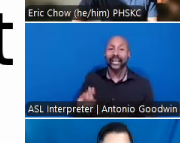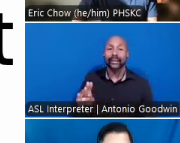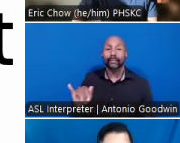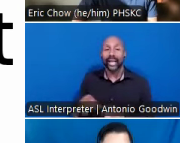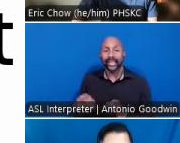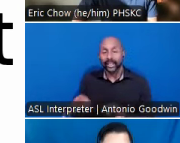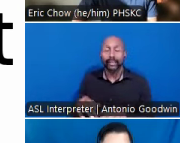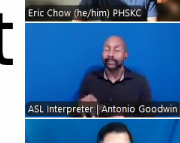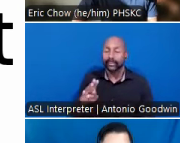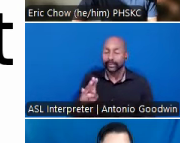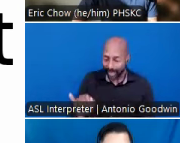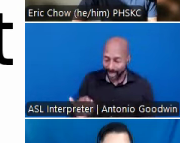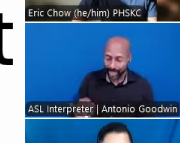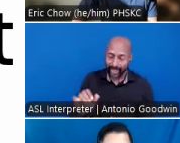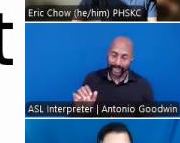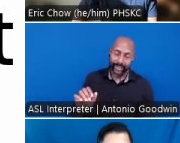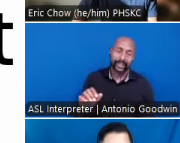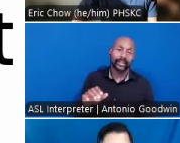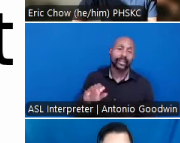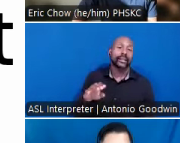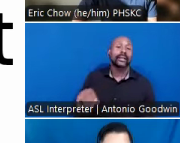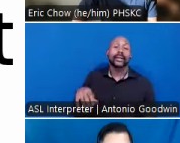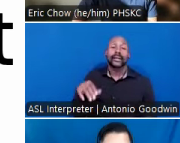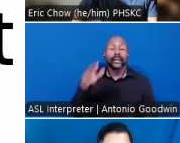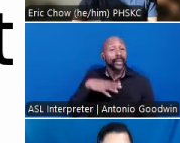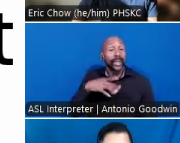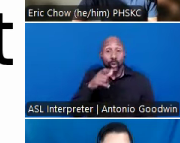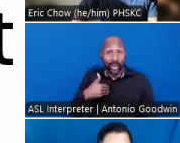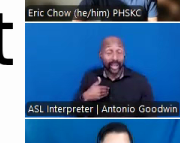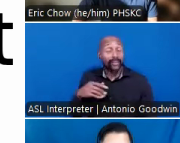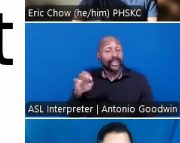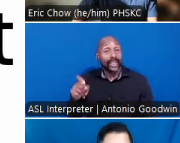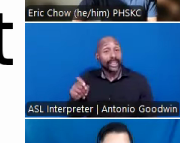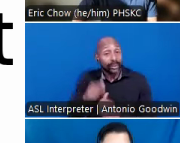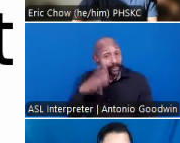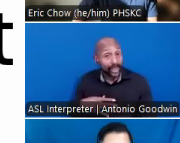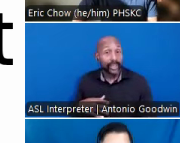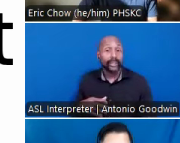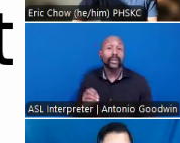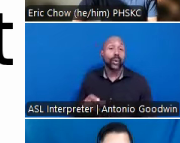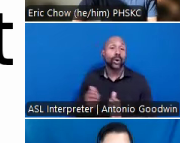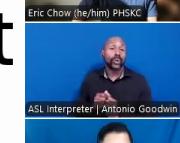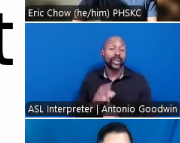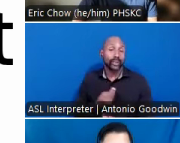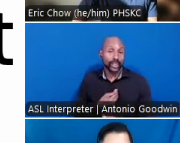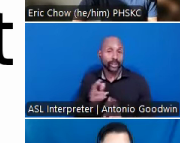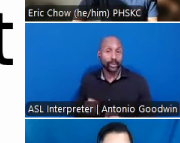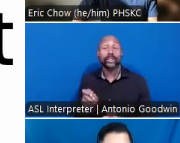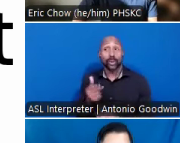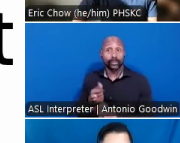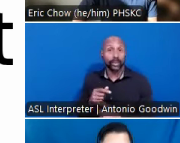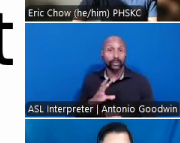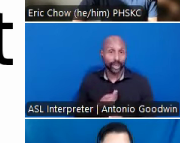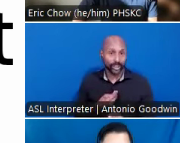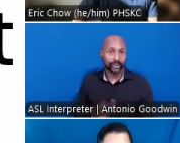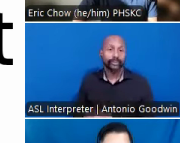sex with men, or transgender people who had recent sexually transmitted infections, who have multiple partners, who